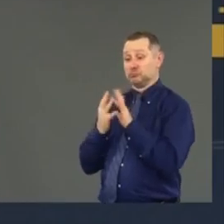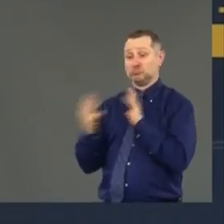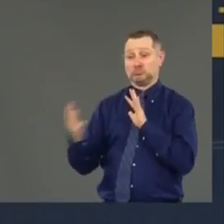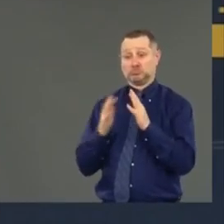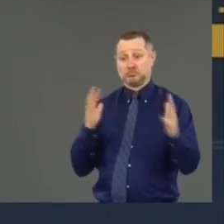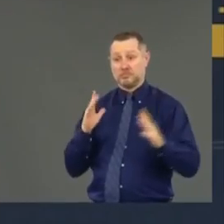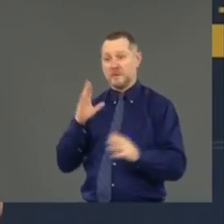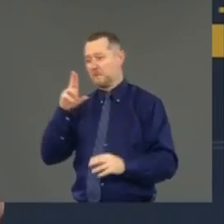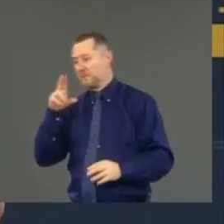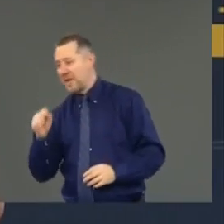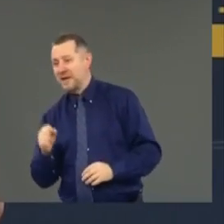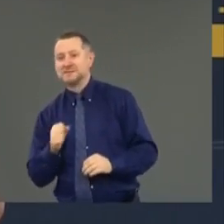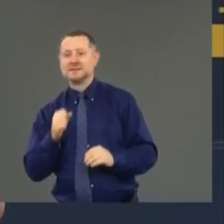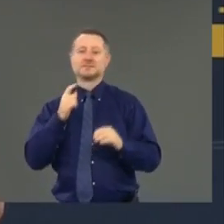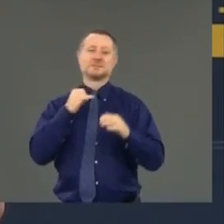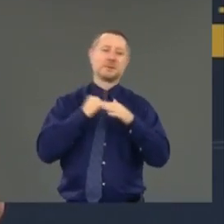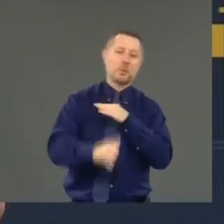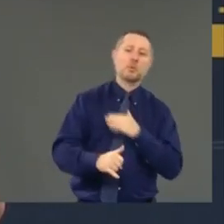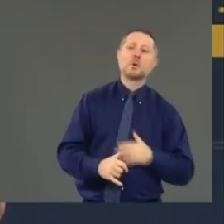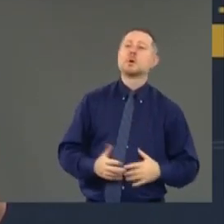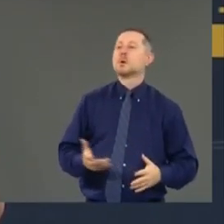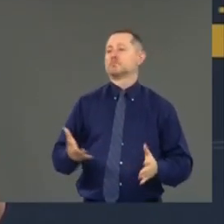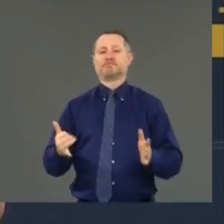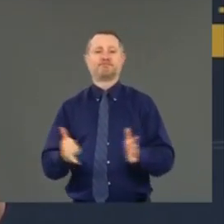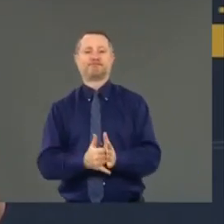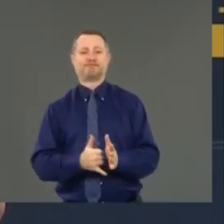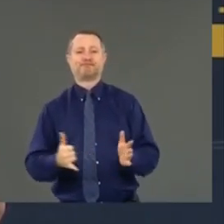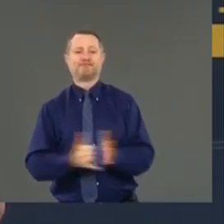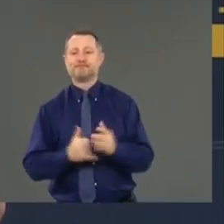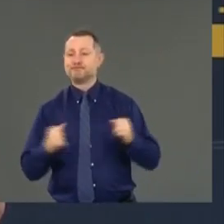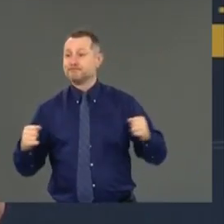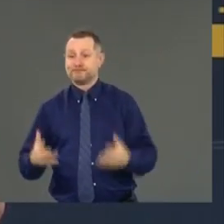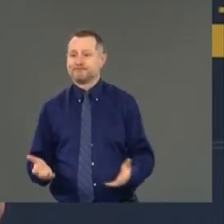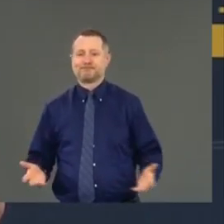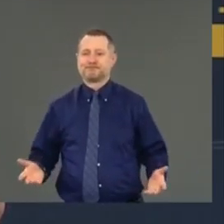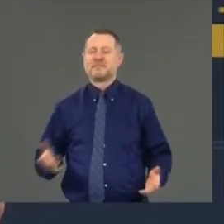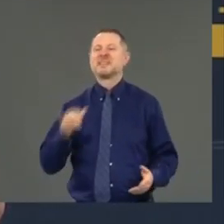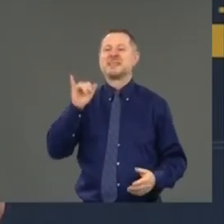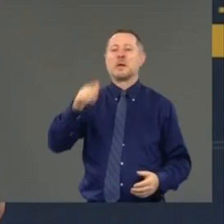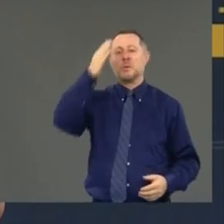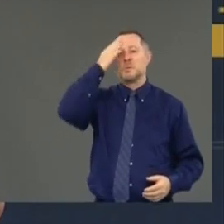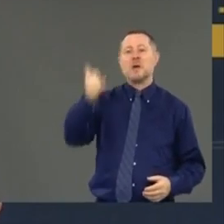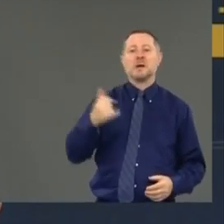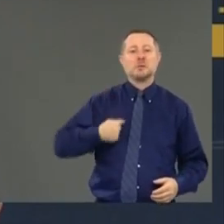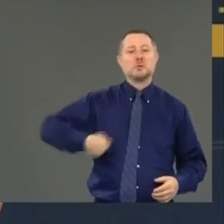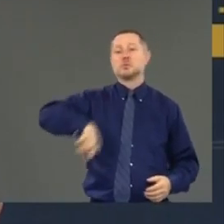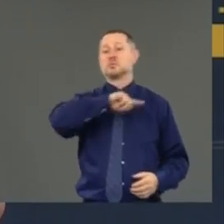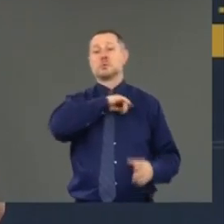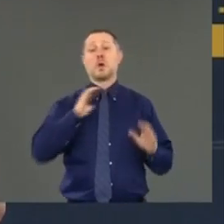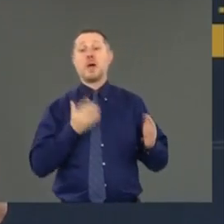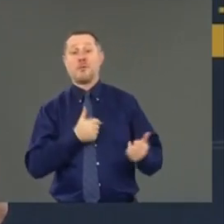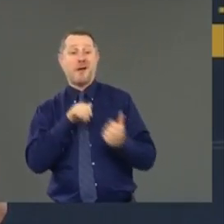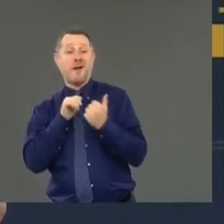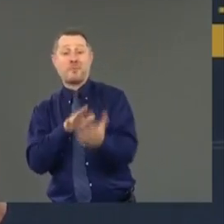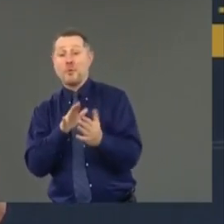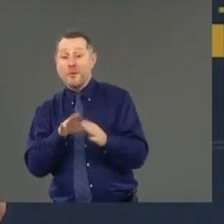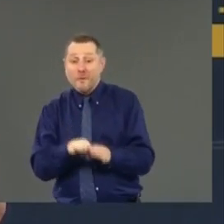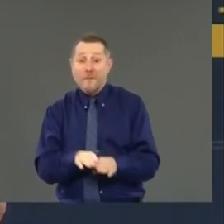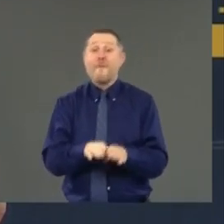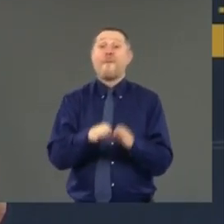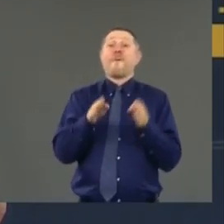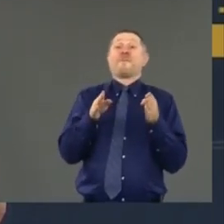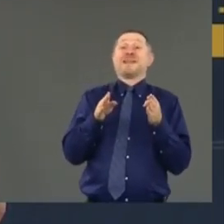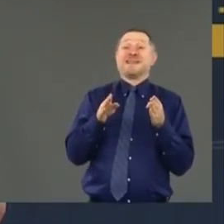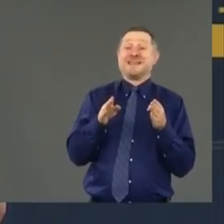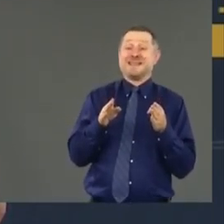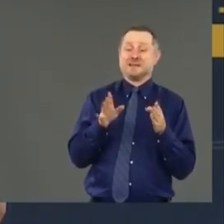That's why the reopening is gauged to metrics on the drop in the virus, because you can't really say